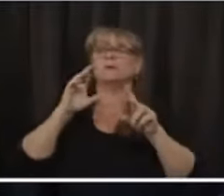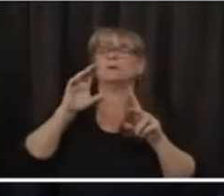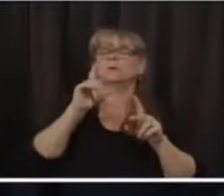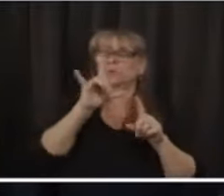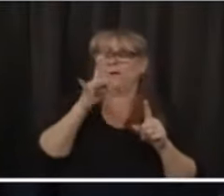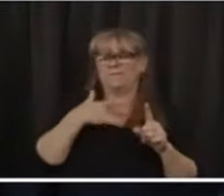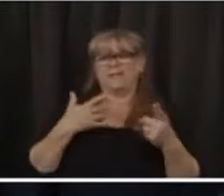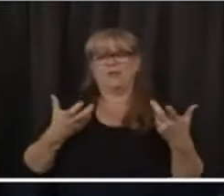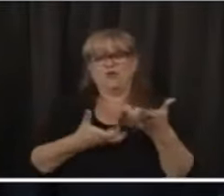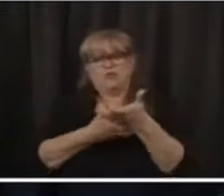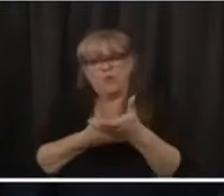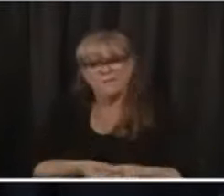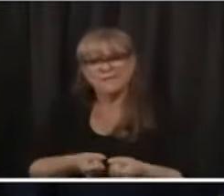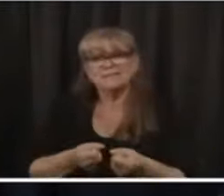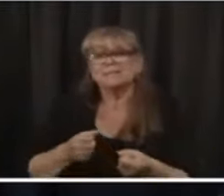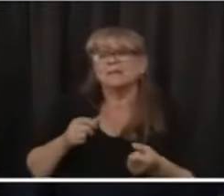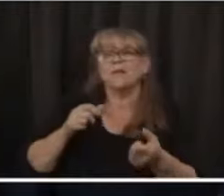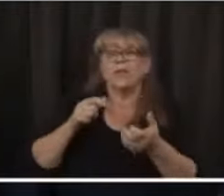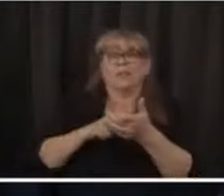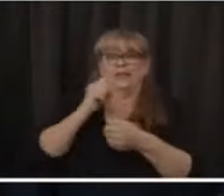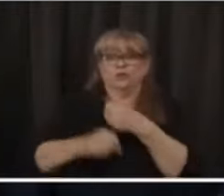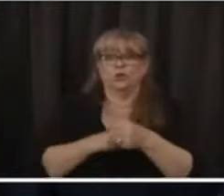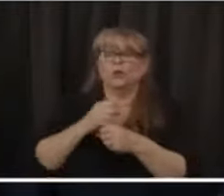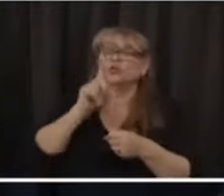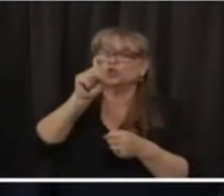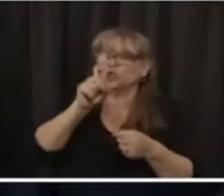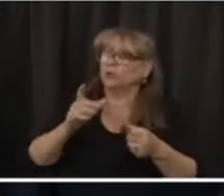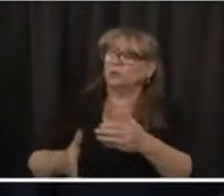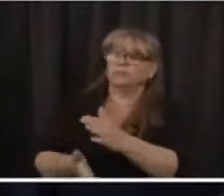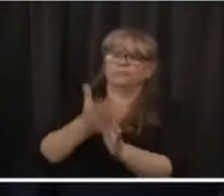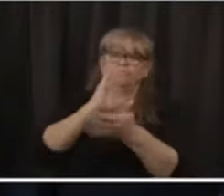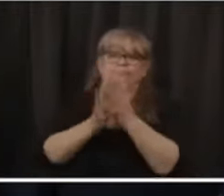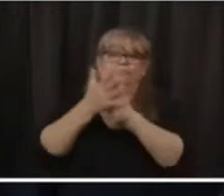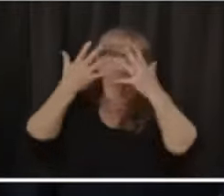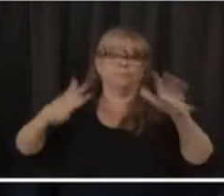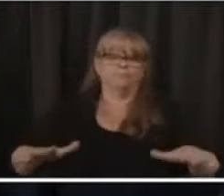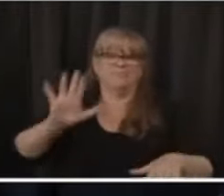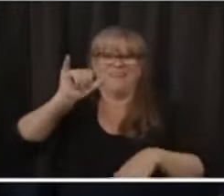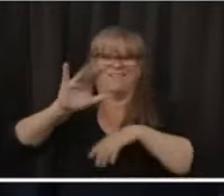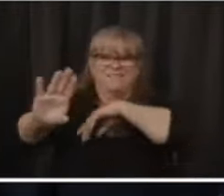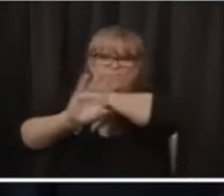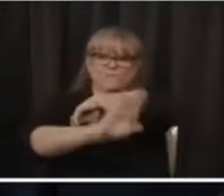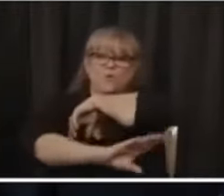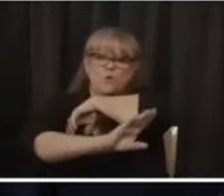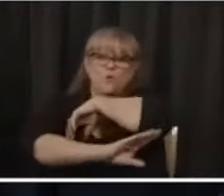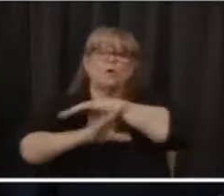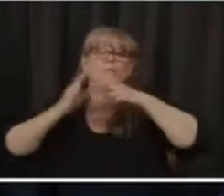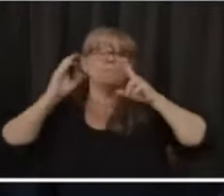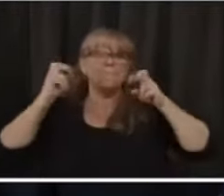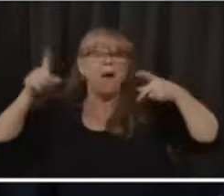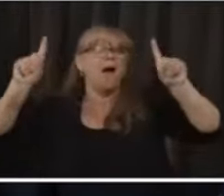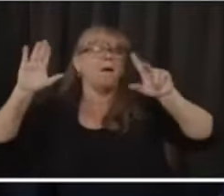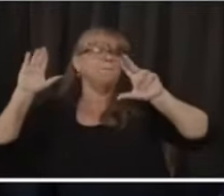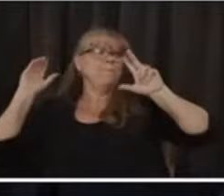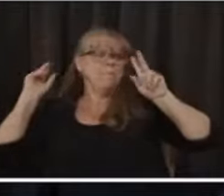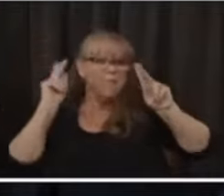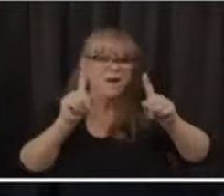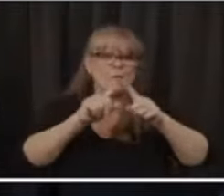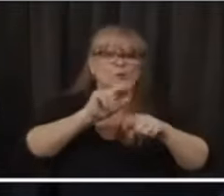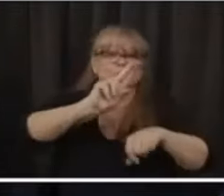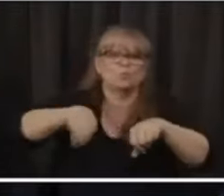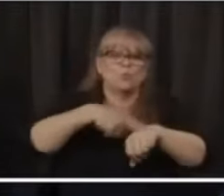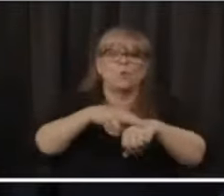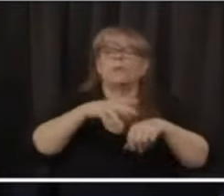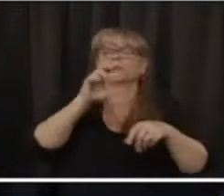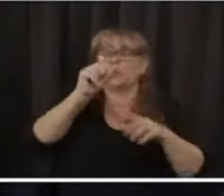school year will finish out successfully, that next fall will be a successful return to in-person education. We're particularly hopeful that the FDA will